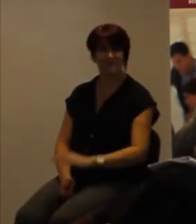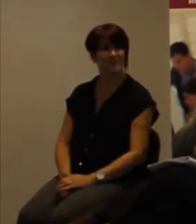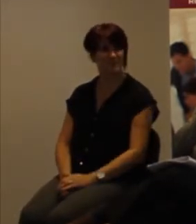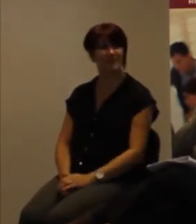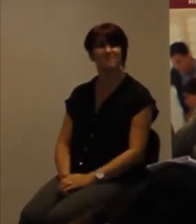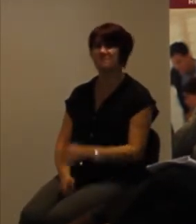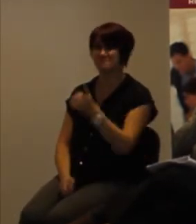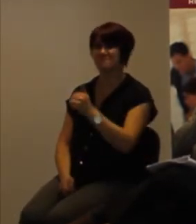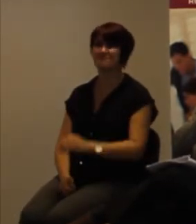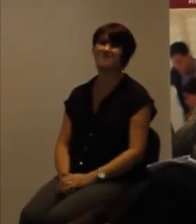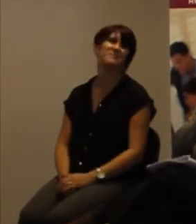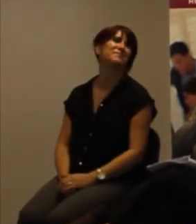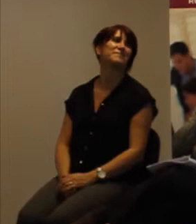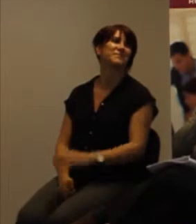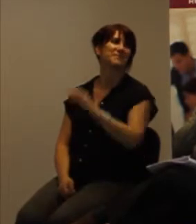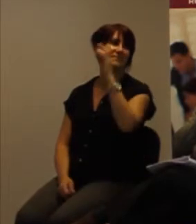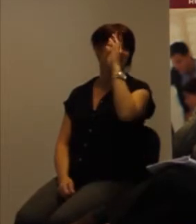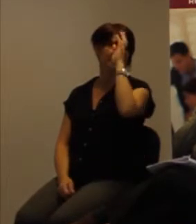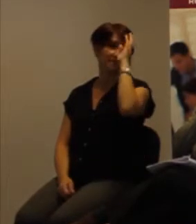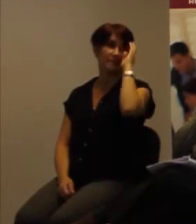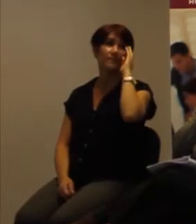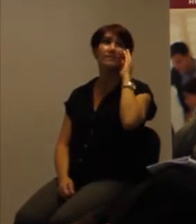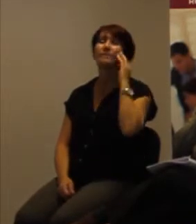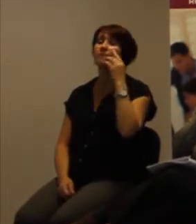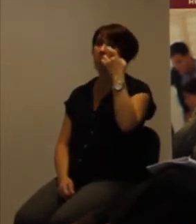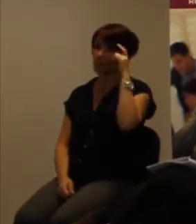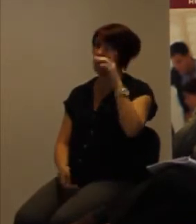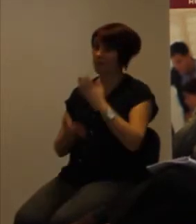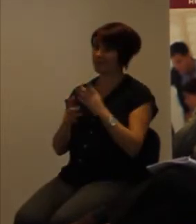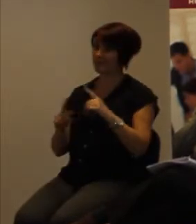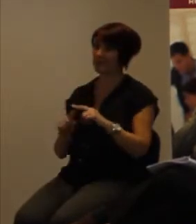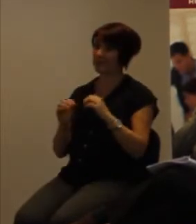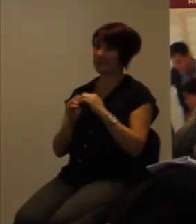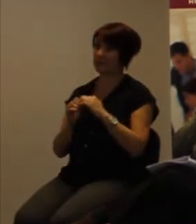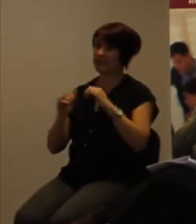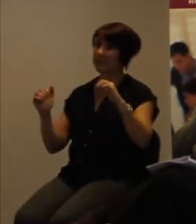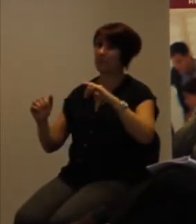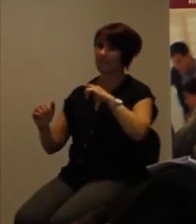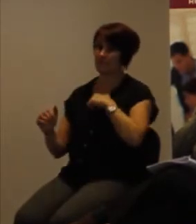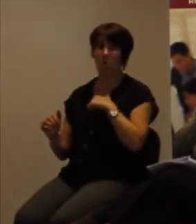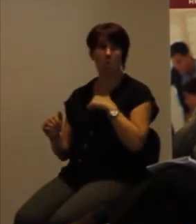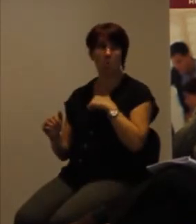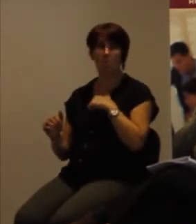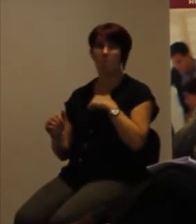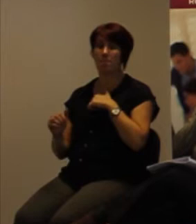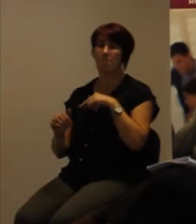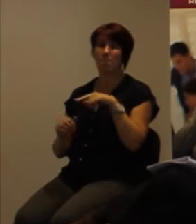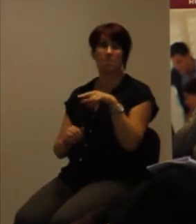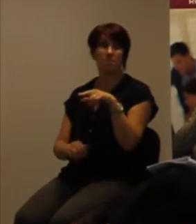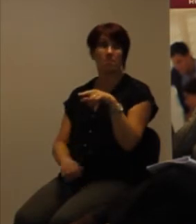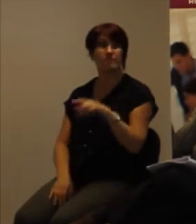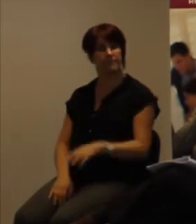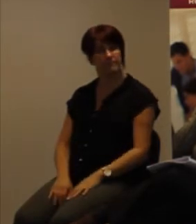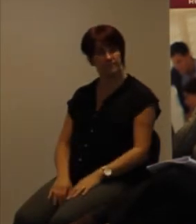information. Yeah, good. Good. So we keep in mind this is distinct from how we how we capture the information.